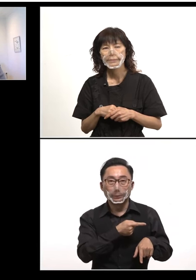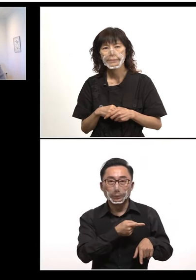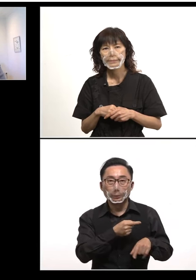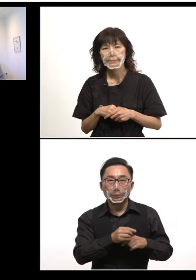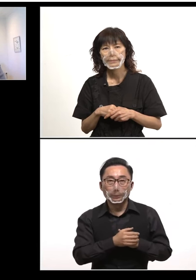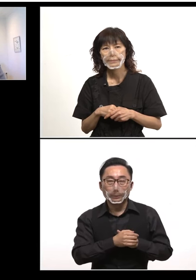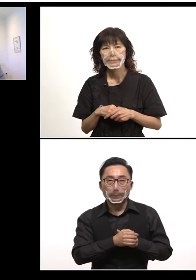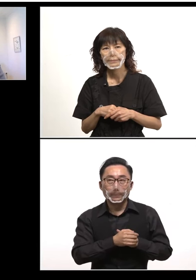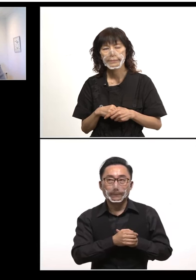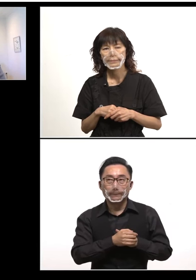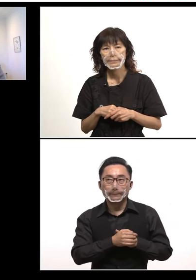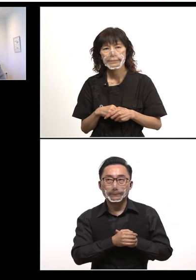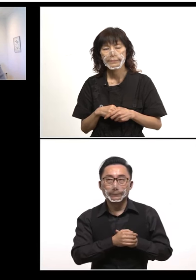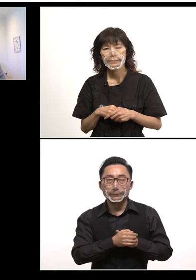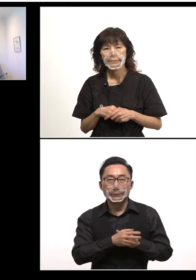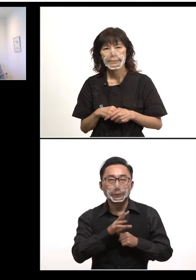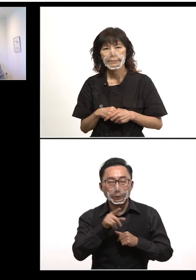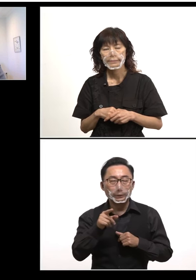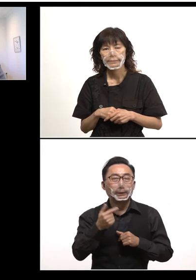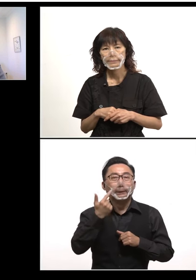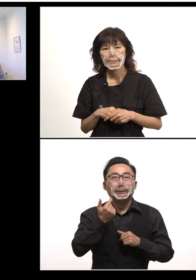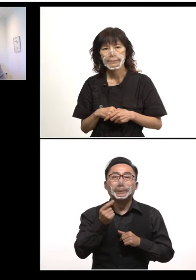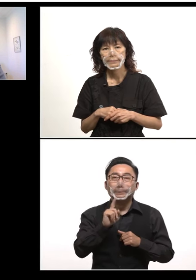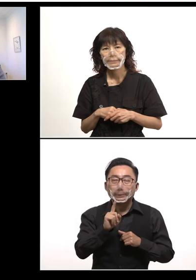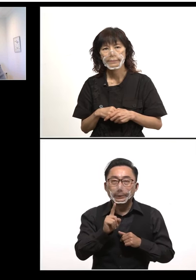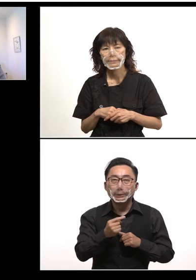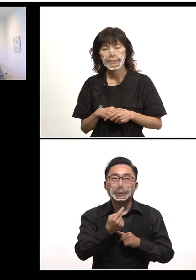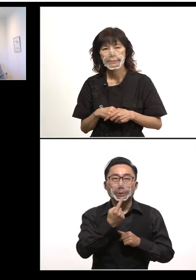kind of synesthesia? You know, how are